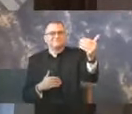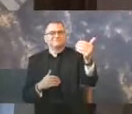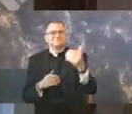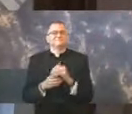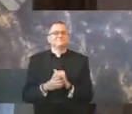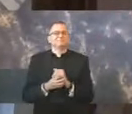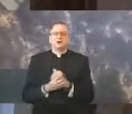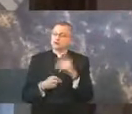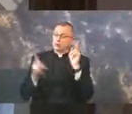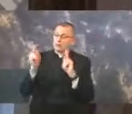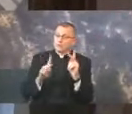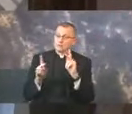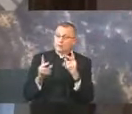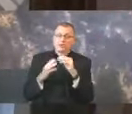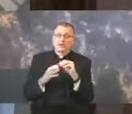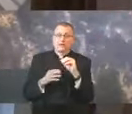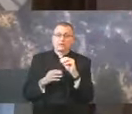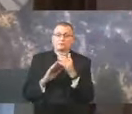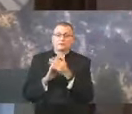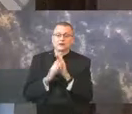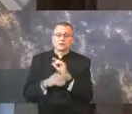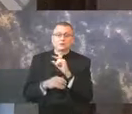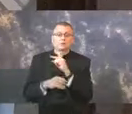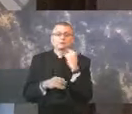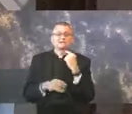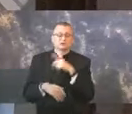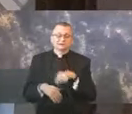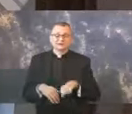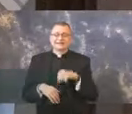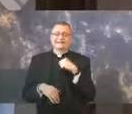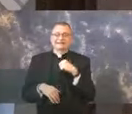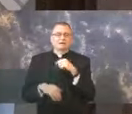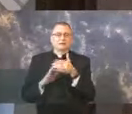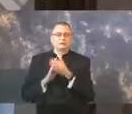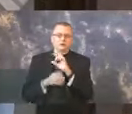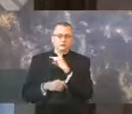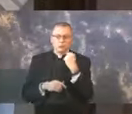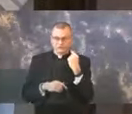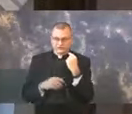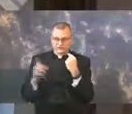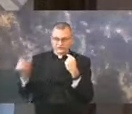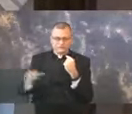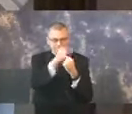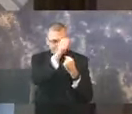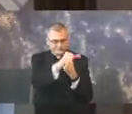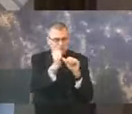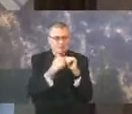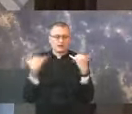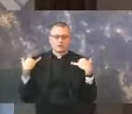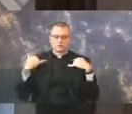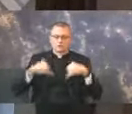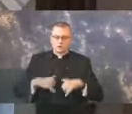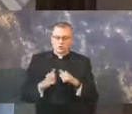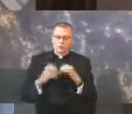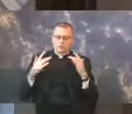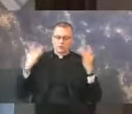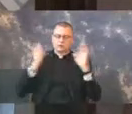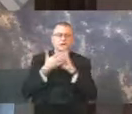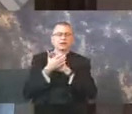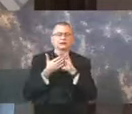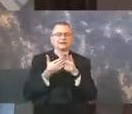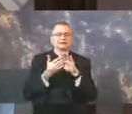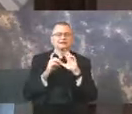May those anointed with royal, priestly, and prophetic dignity be clothed with the garment of an incorruptible gift